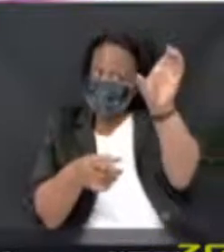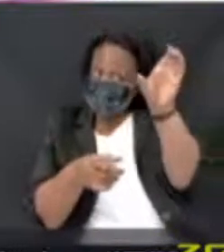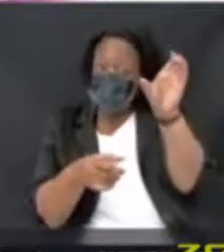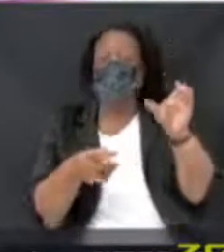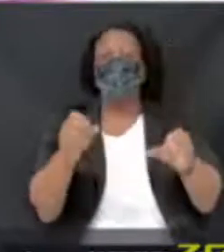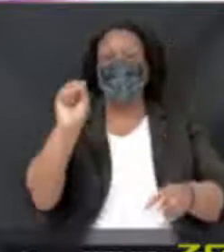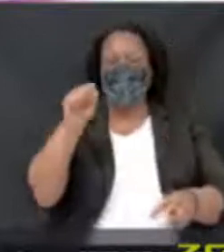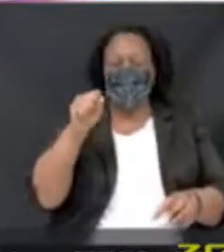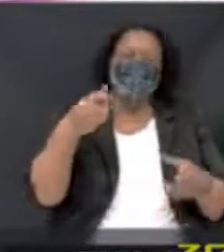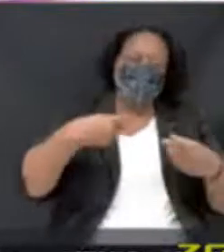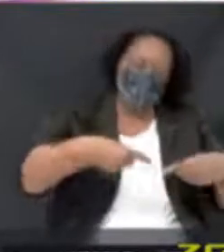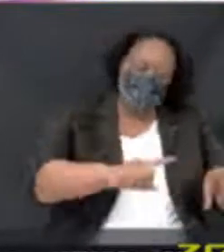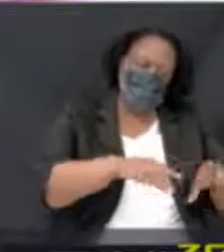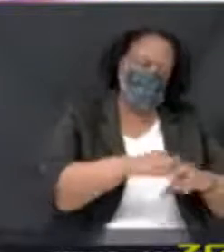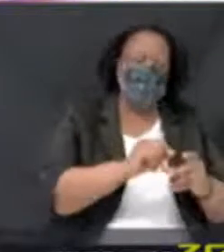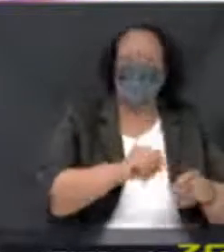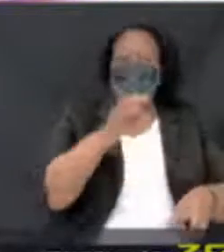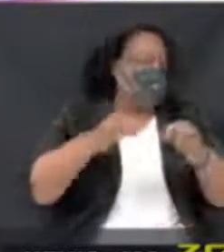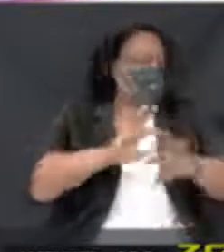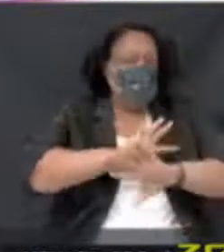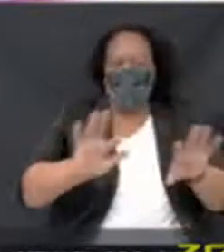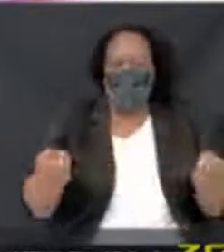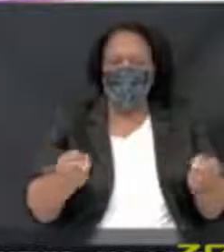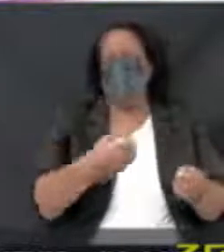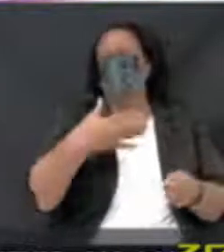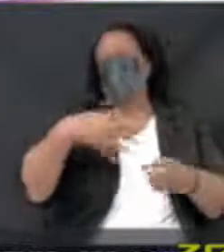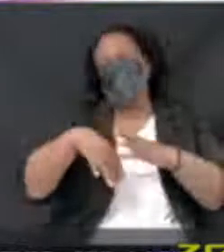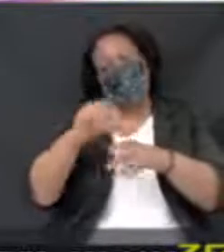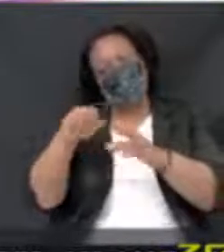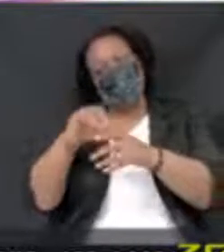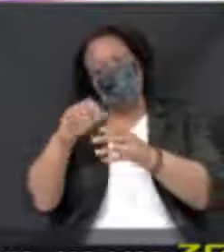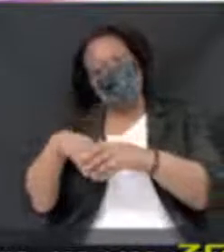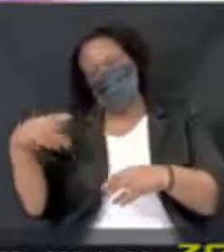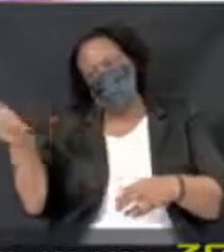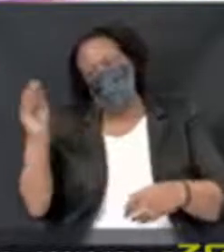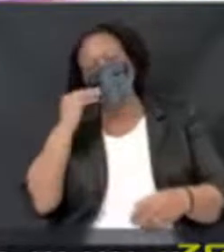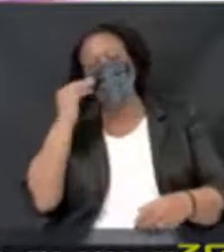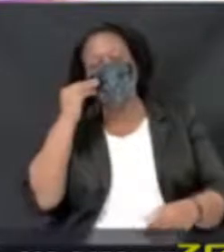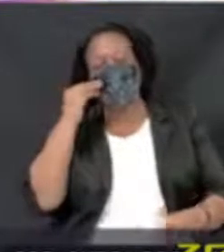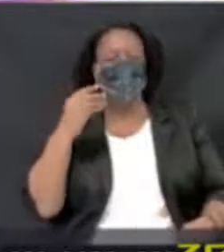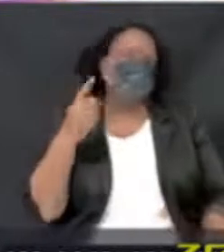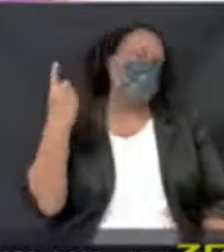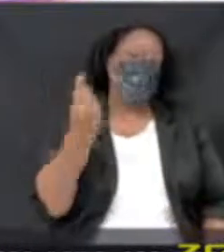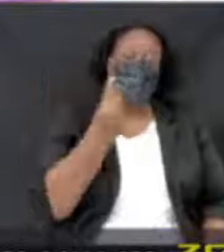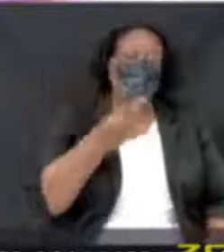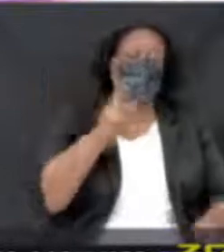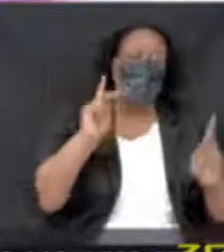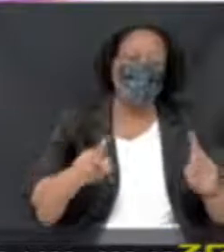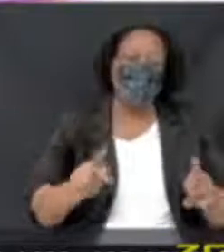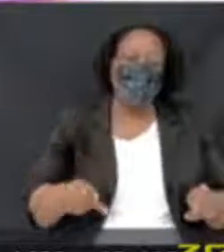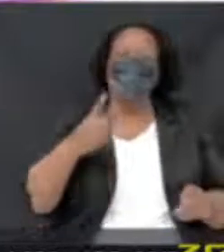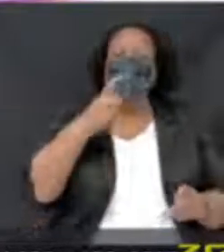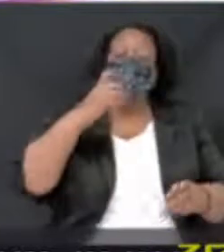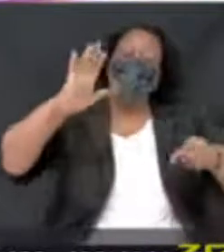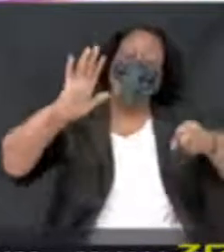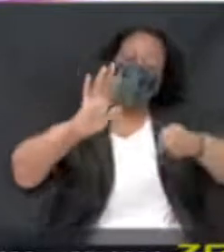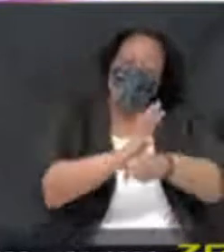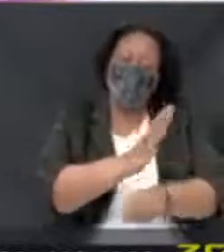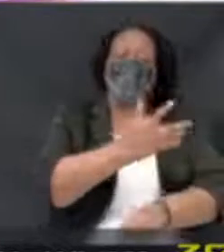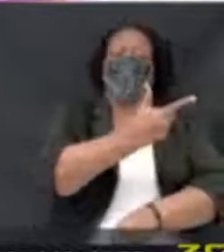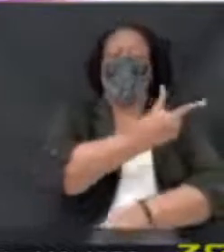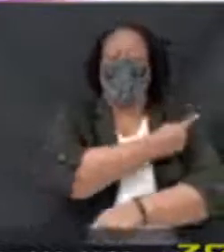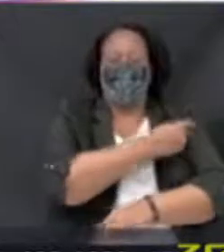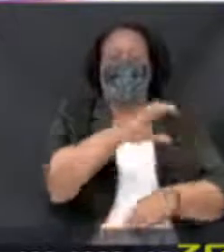the safety of their event and only allow qualified persons to enter. The police and compliance